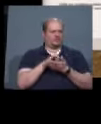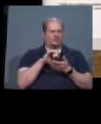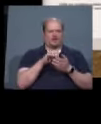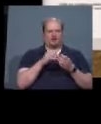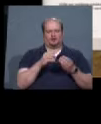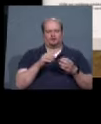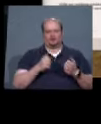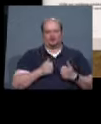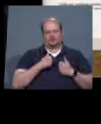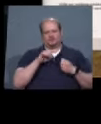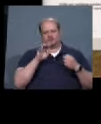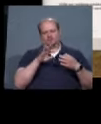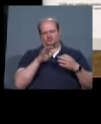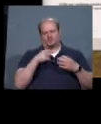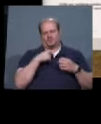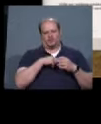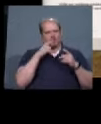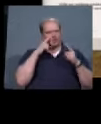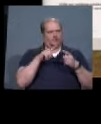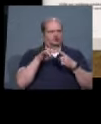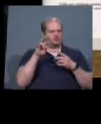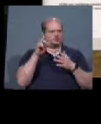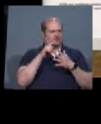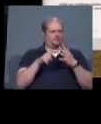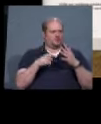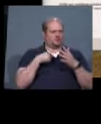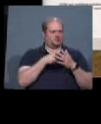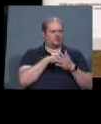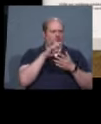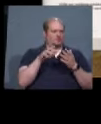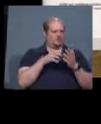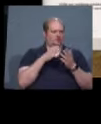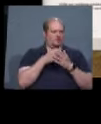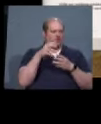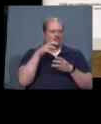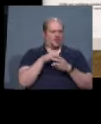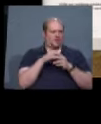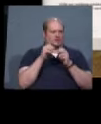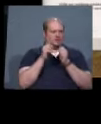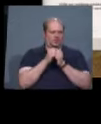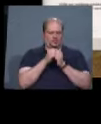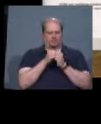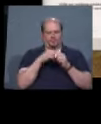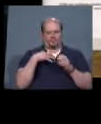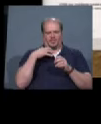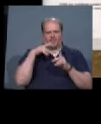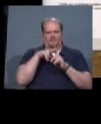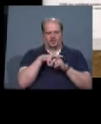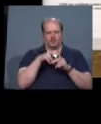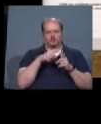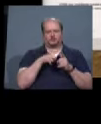input, and we agreed to 7 points that were all included in the application,